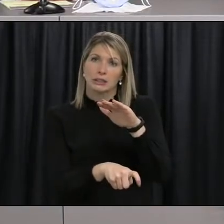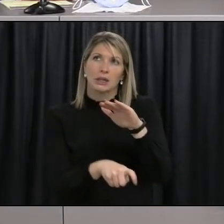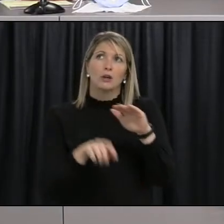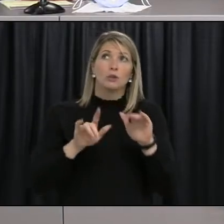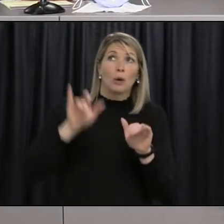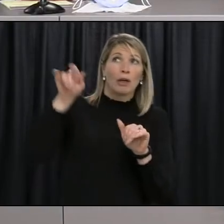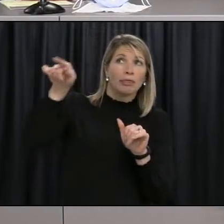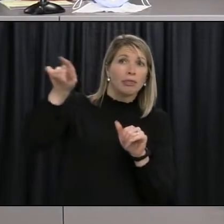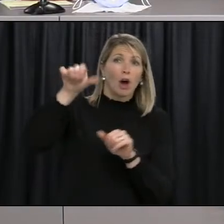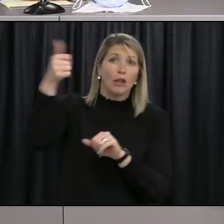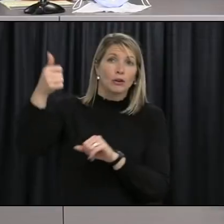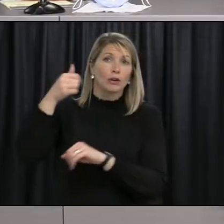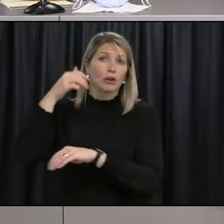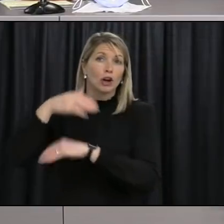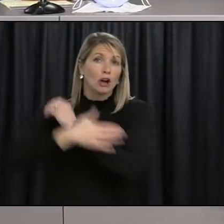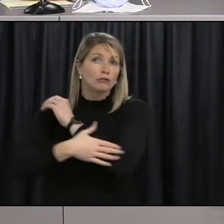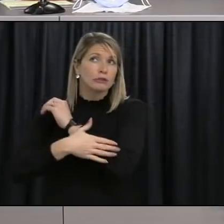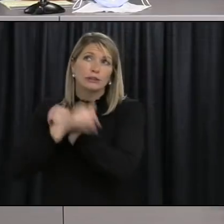can't even go out for a walk.